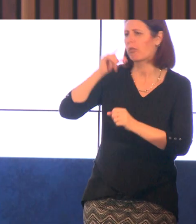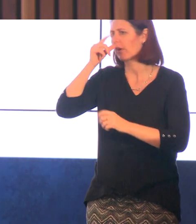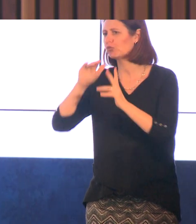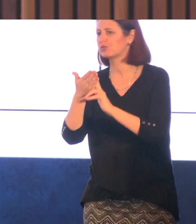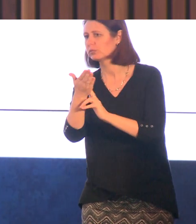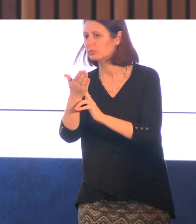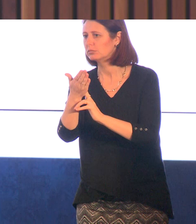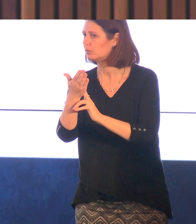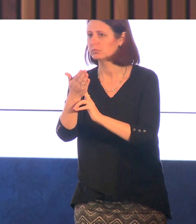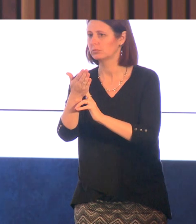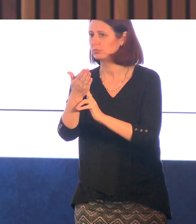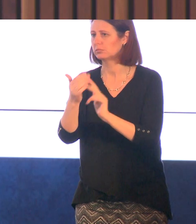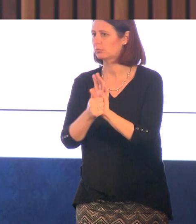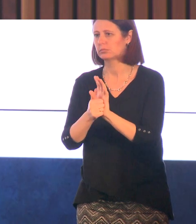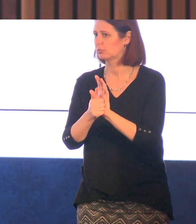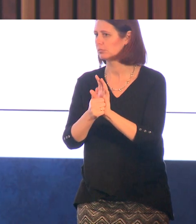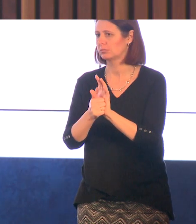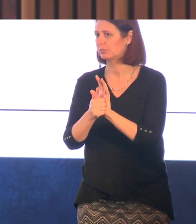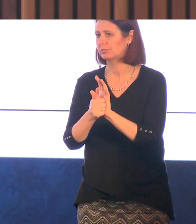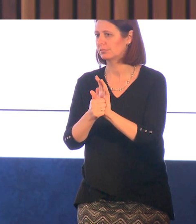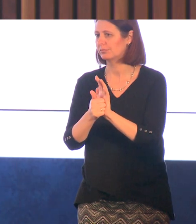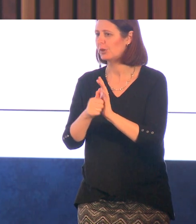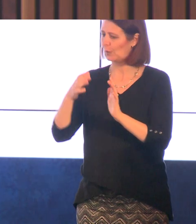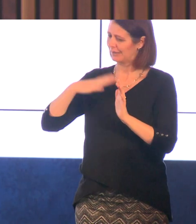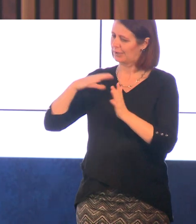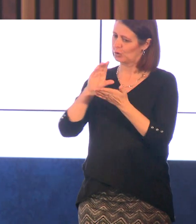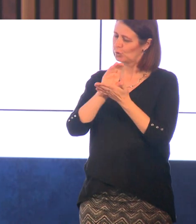know, that is not the case. So we need to